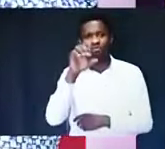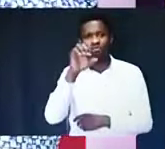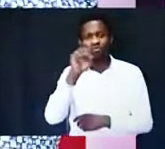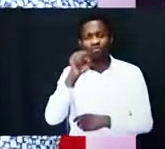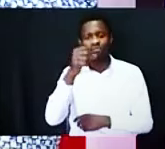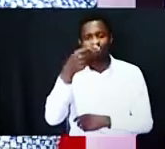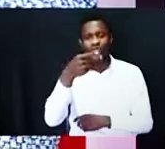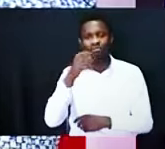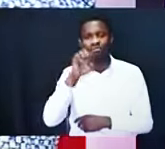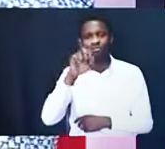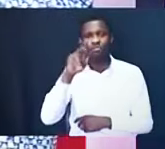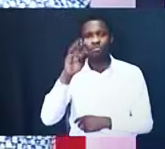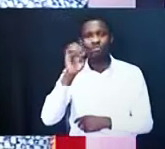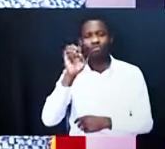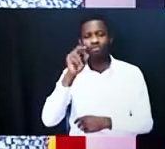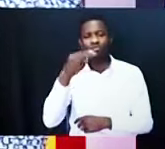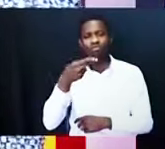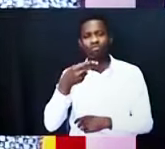from the descendants of